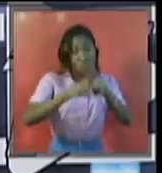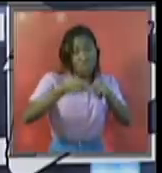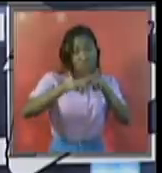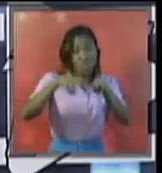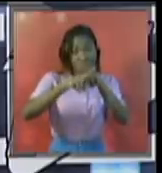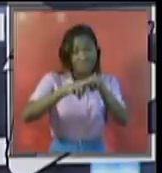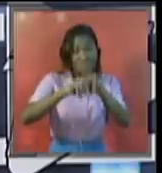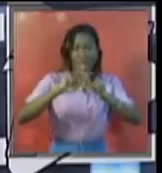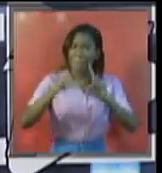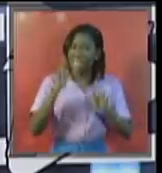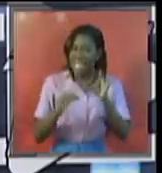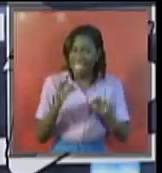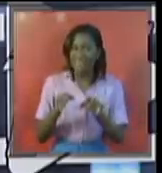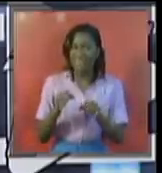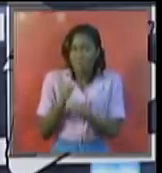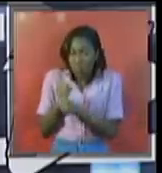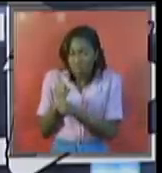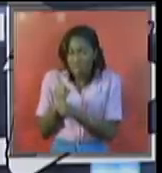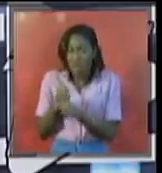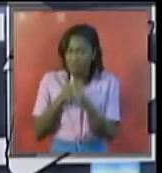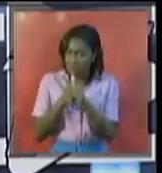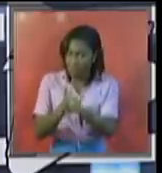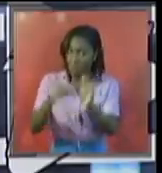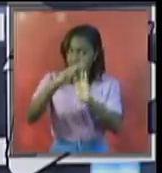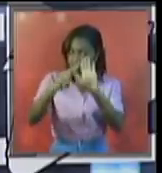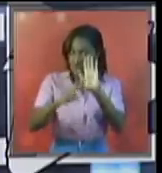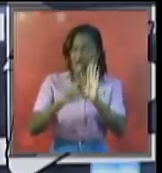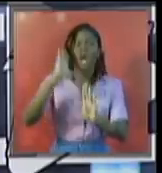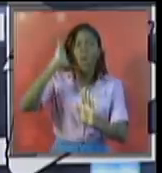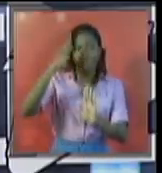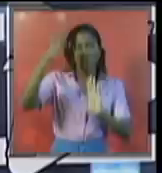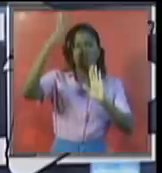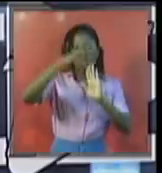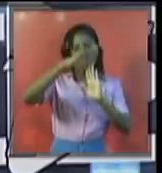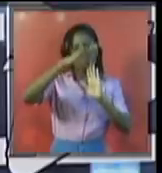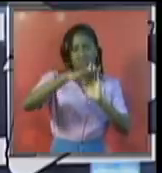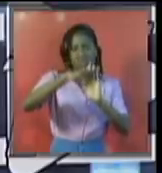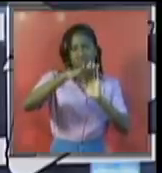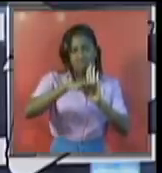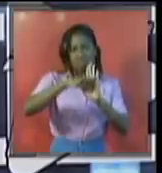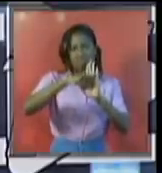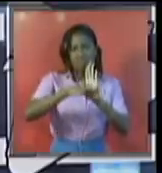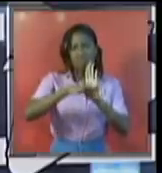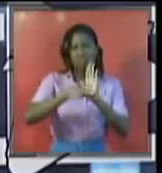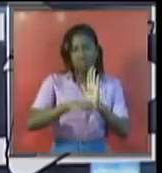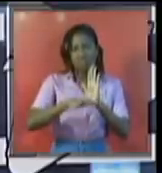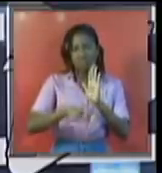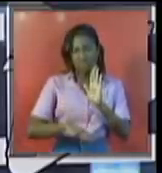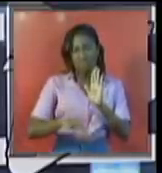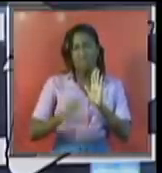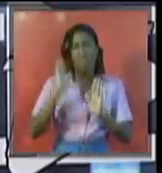to the measures, that speed with which it increases will eventually level off and we'll start to see fewer